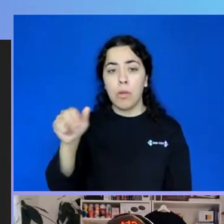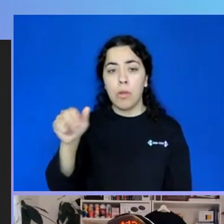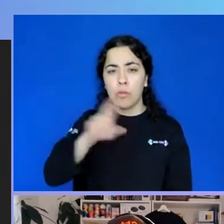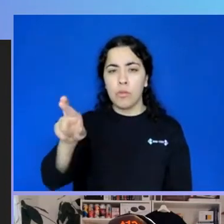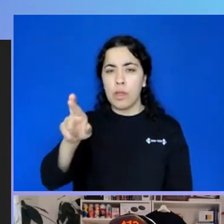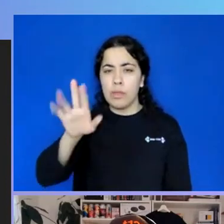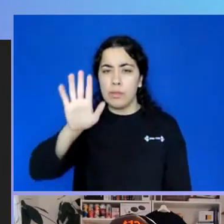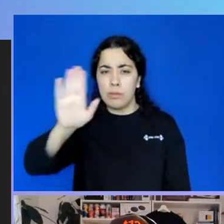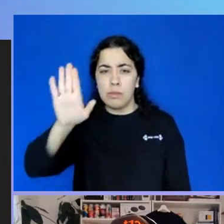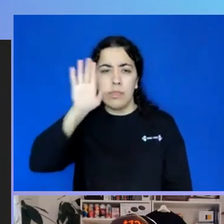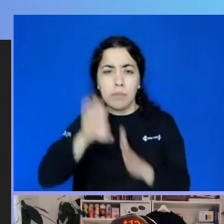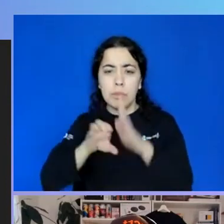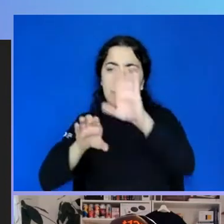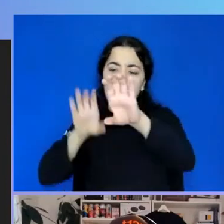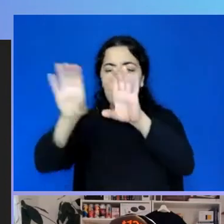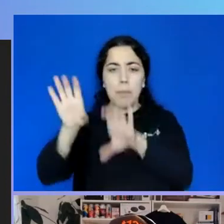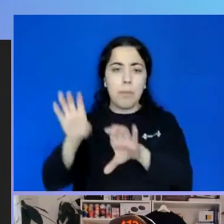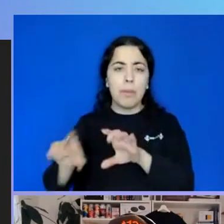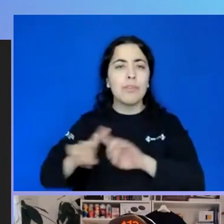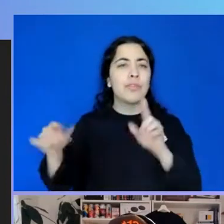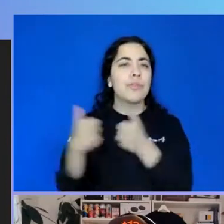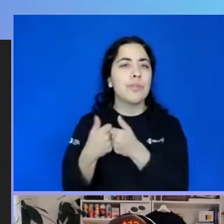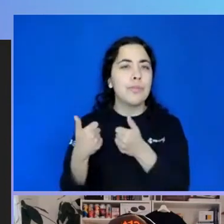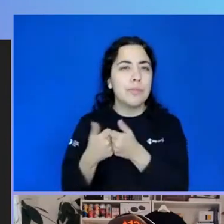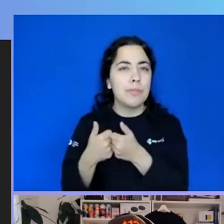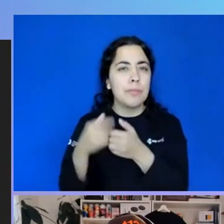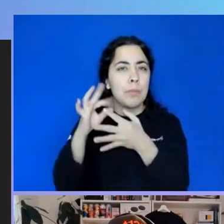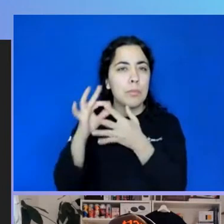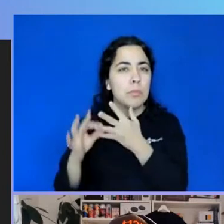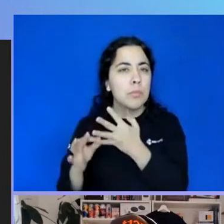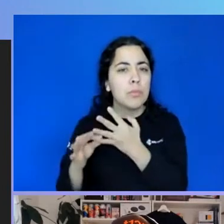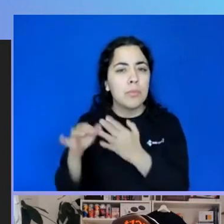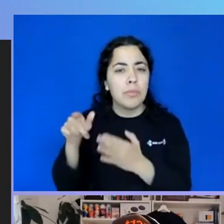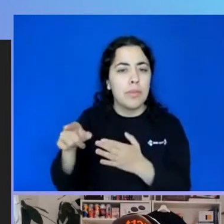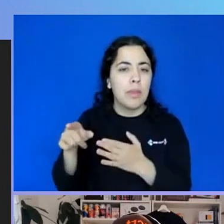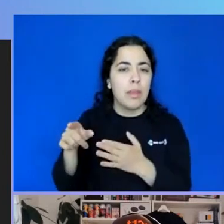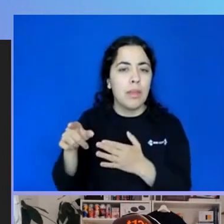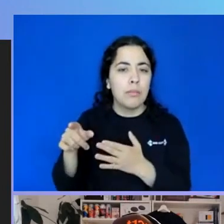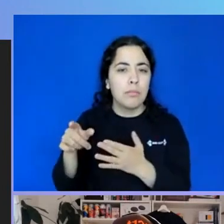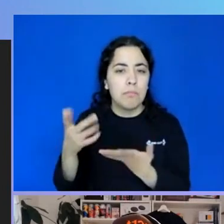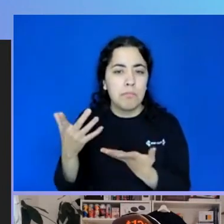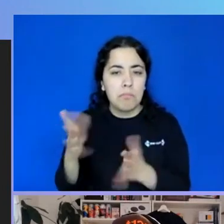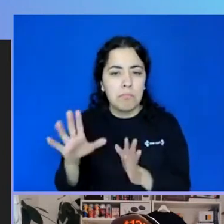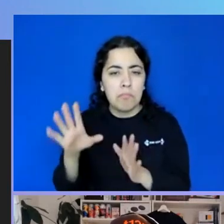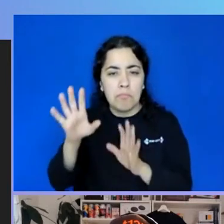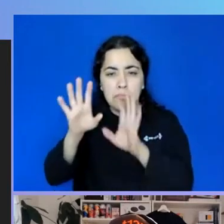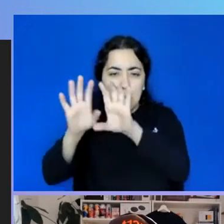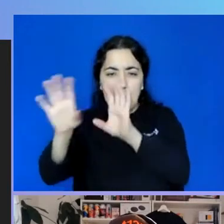different games, which they showcase, which are just missing out.